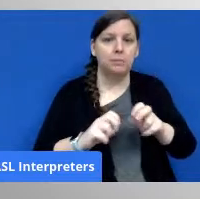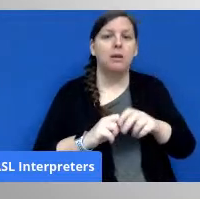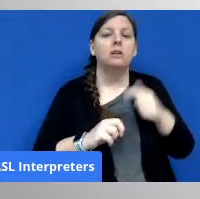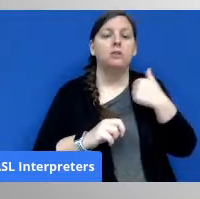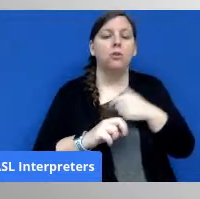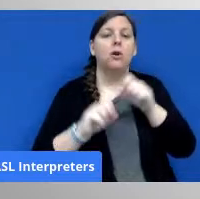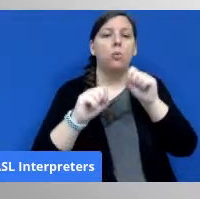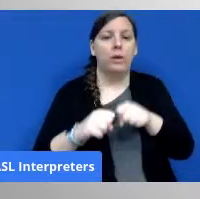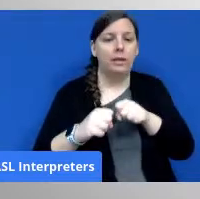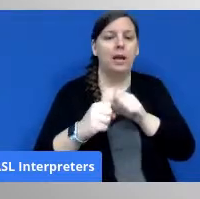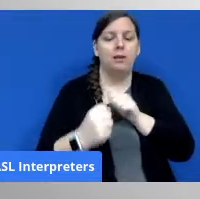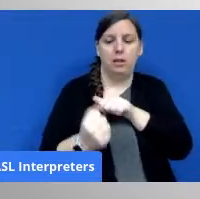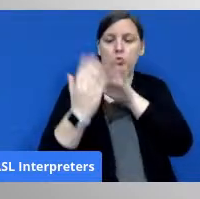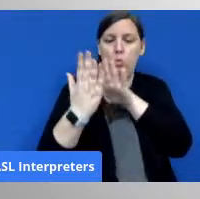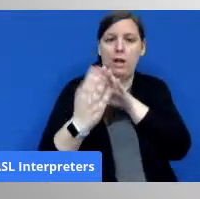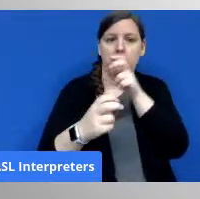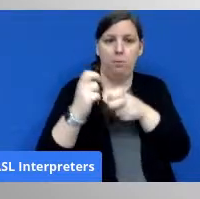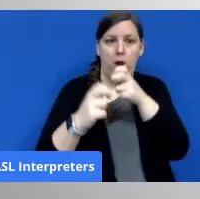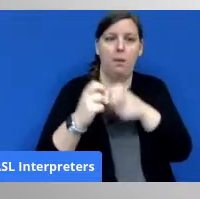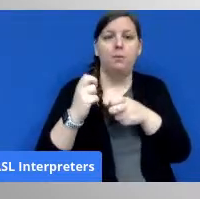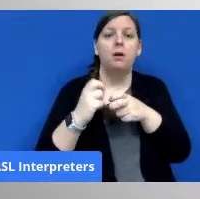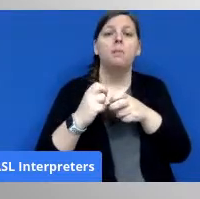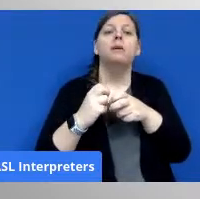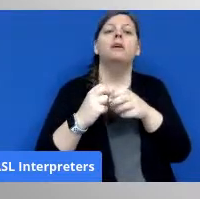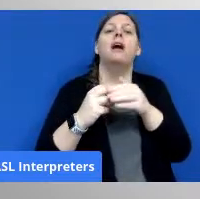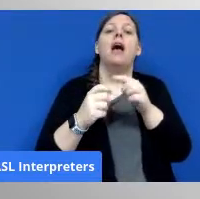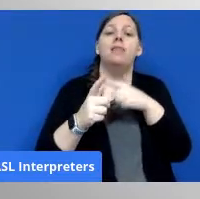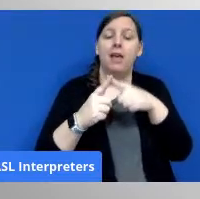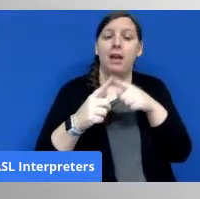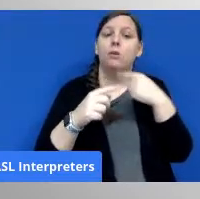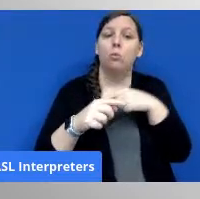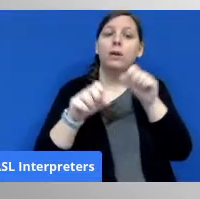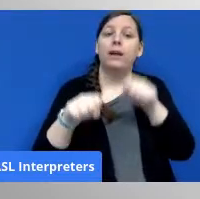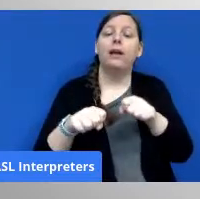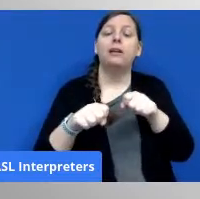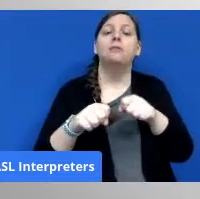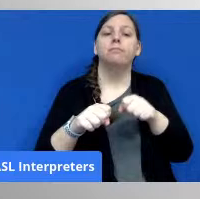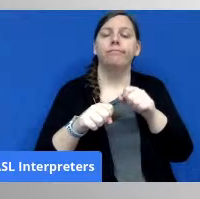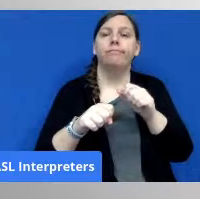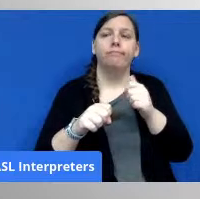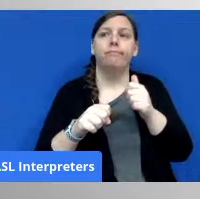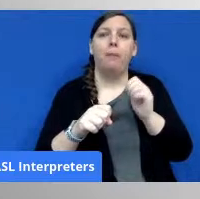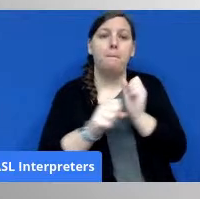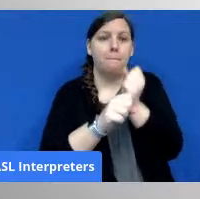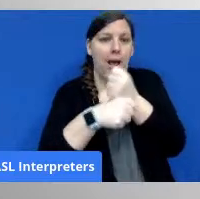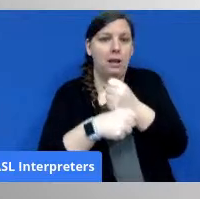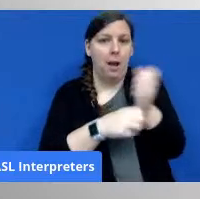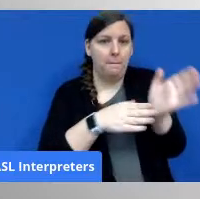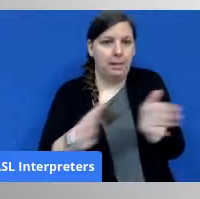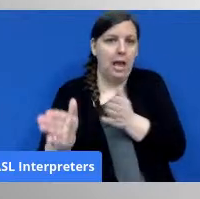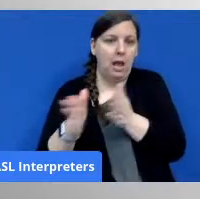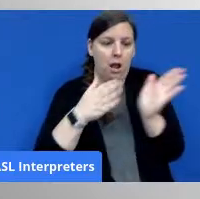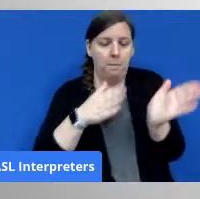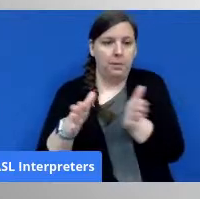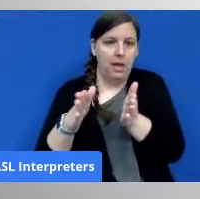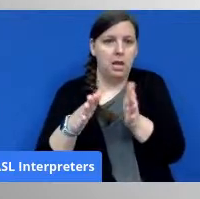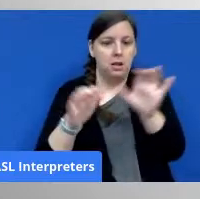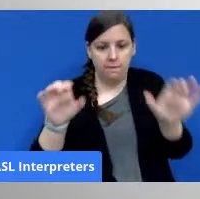moving into actually developing a plan. And that would be a plan of action around how to build